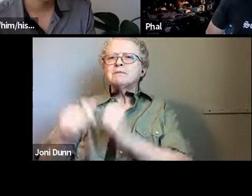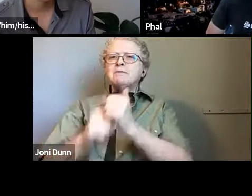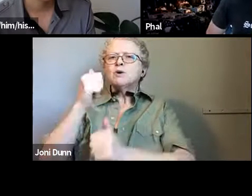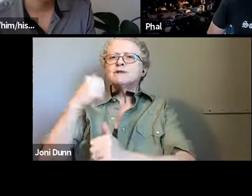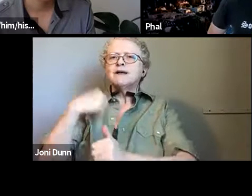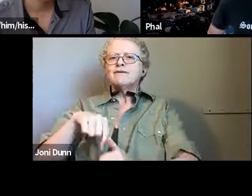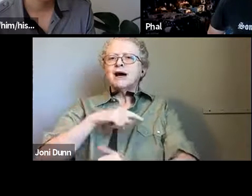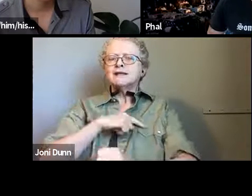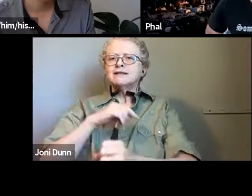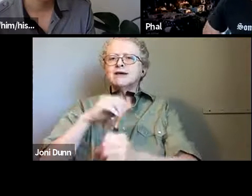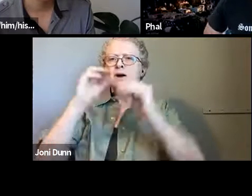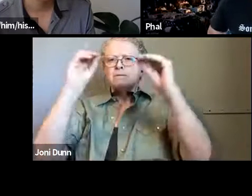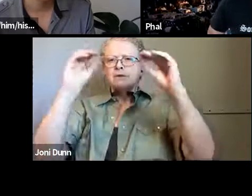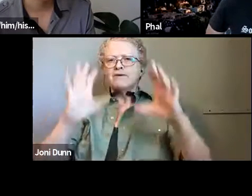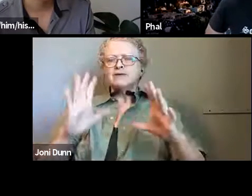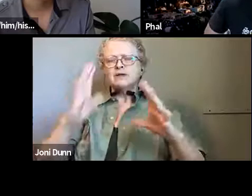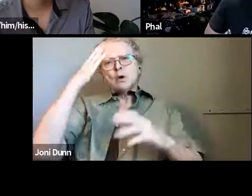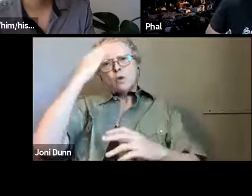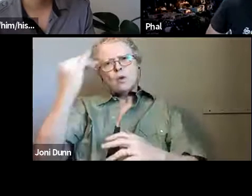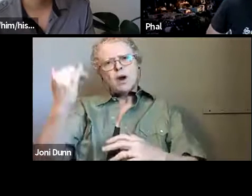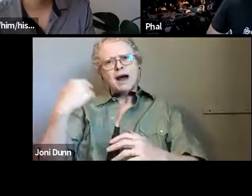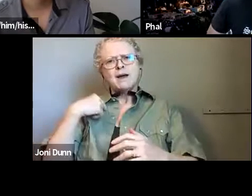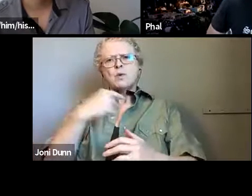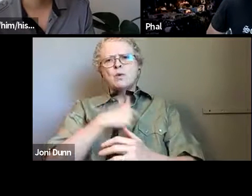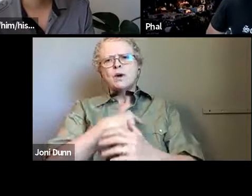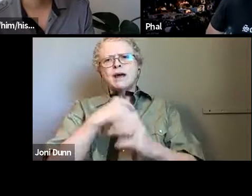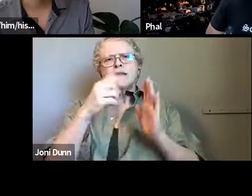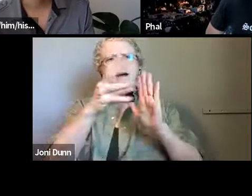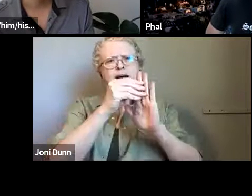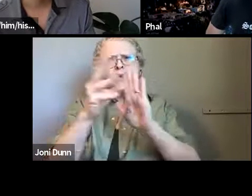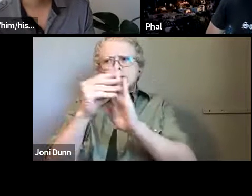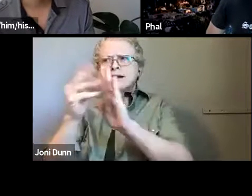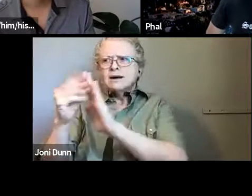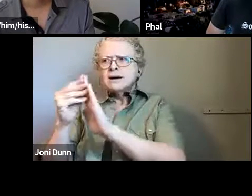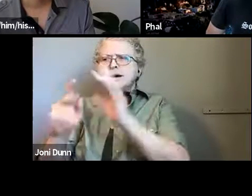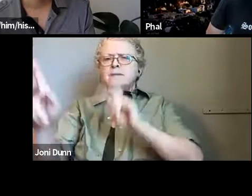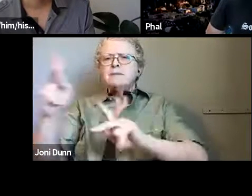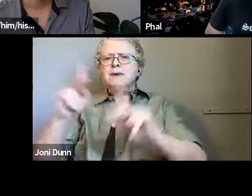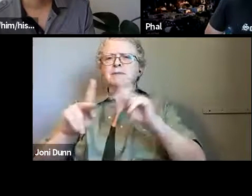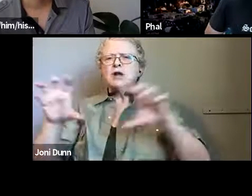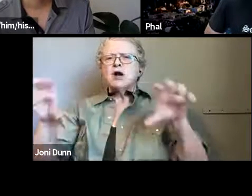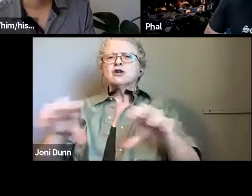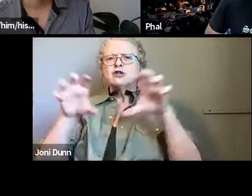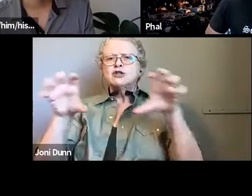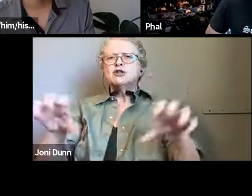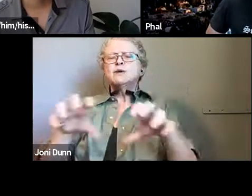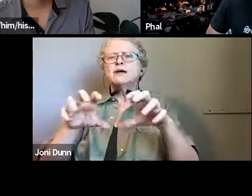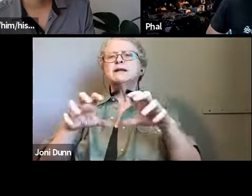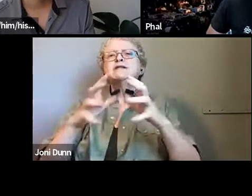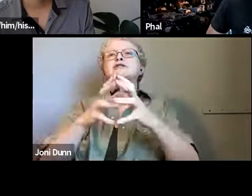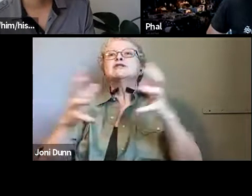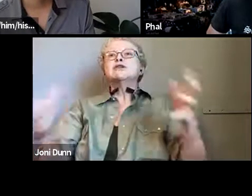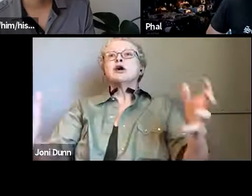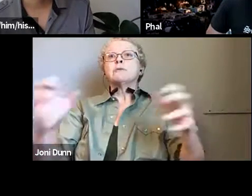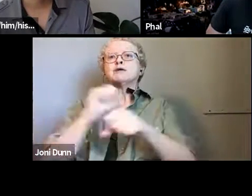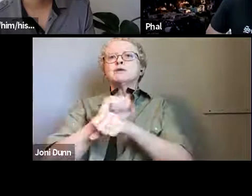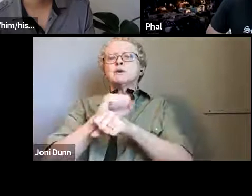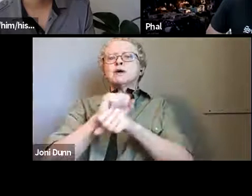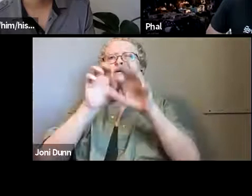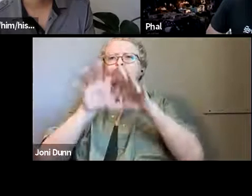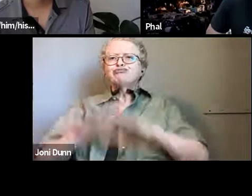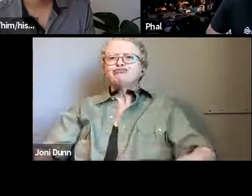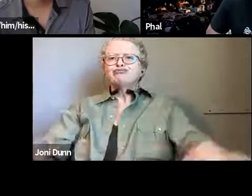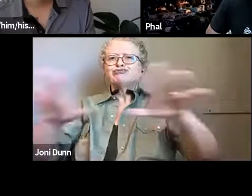professors, we knew, why should we replicate when people are doing such good work nationally and have created this toolkit? And